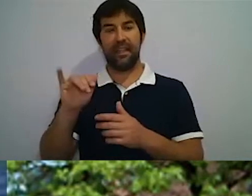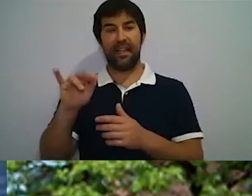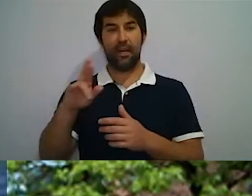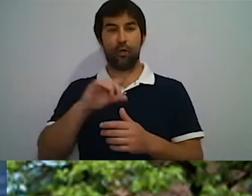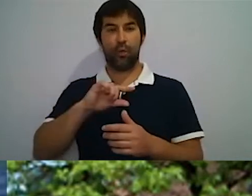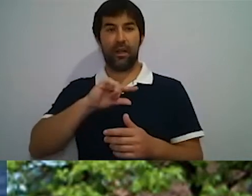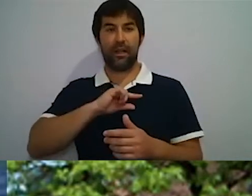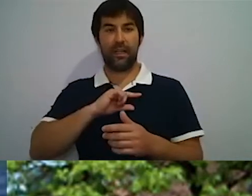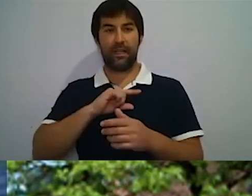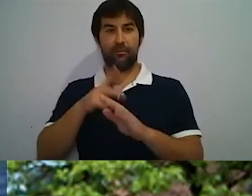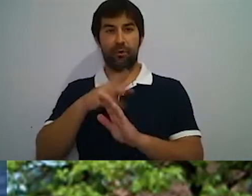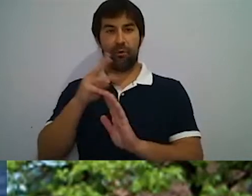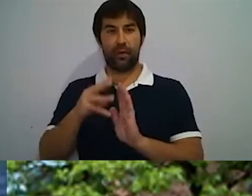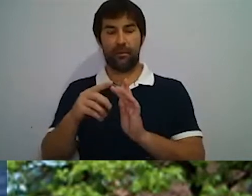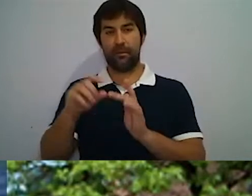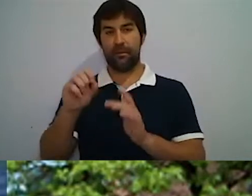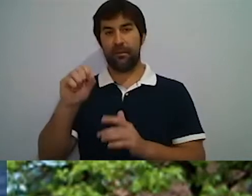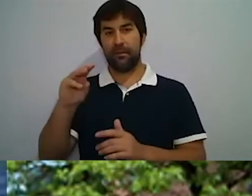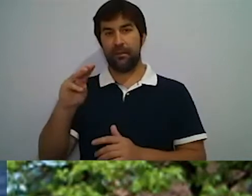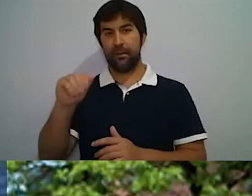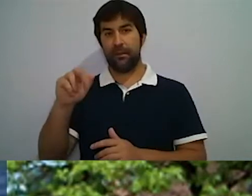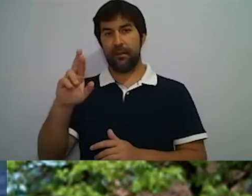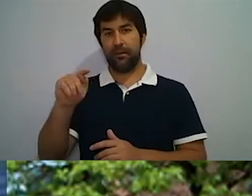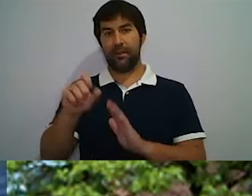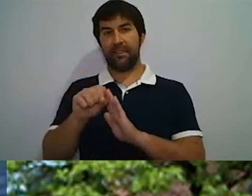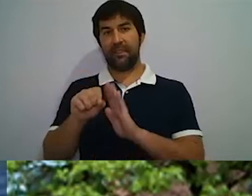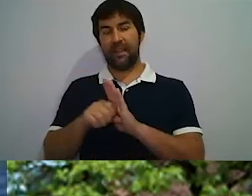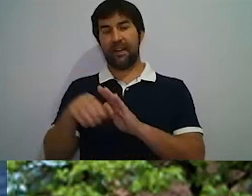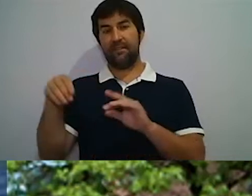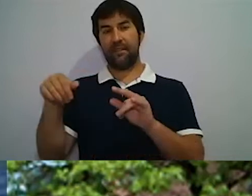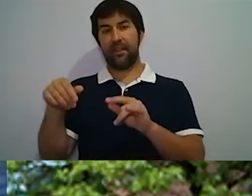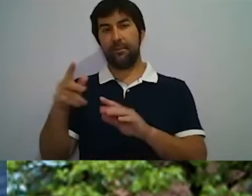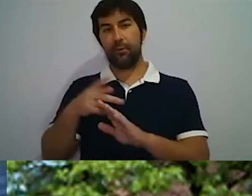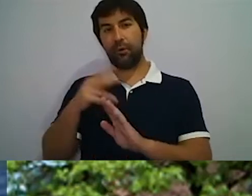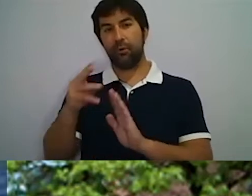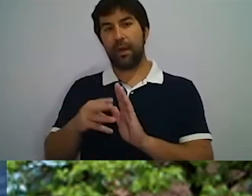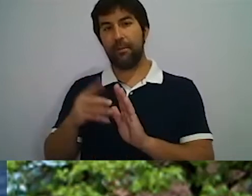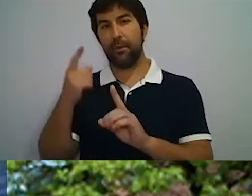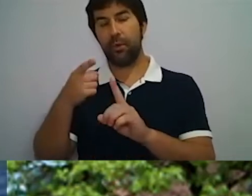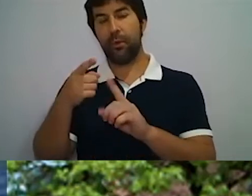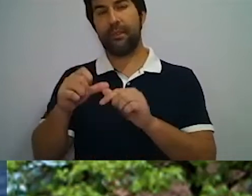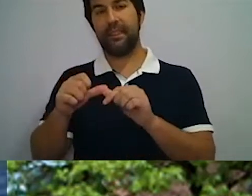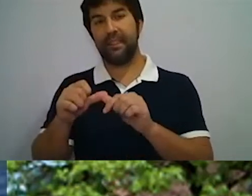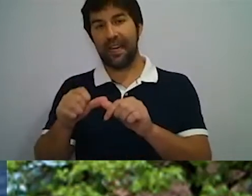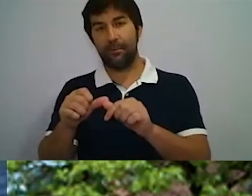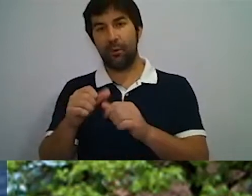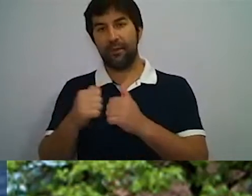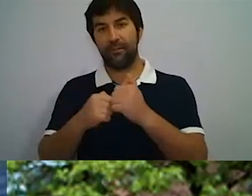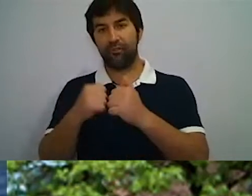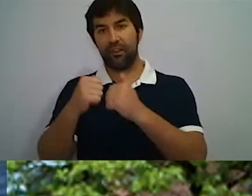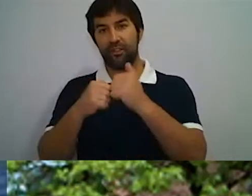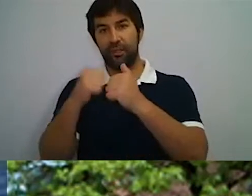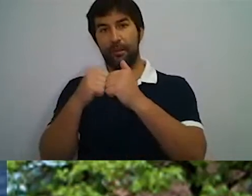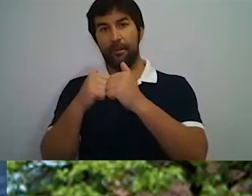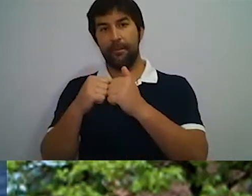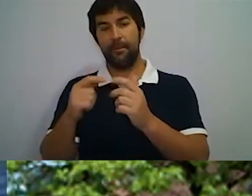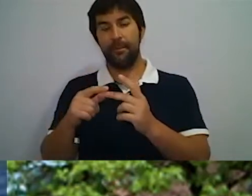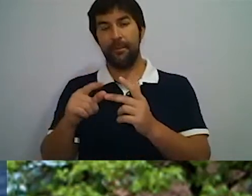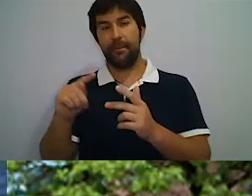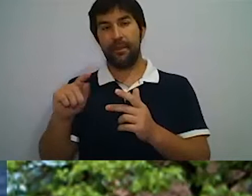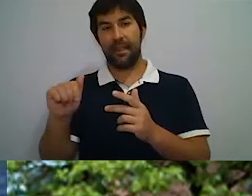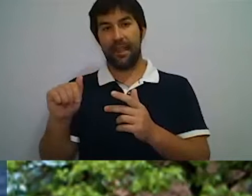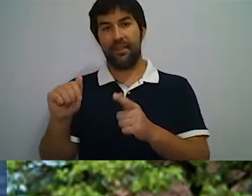year, depending on the complexity of the project. Some of them are better with a small amount of planning money in one